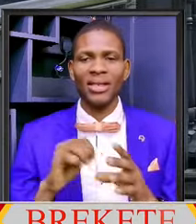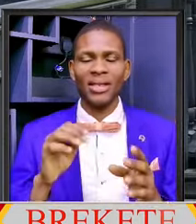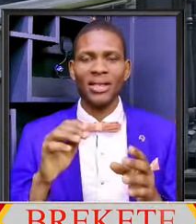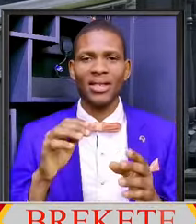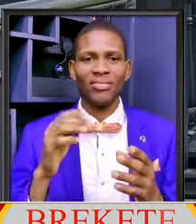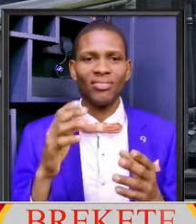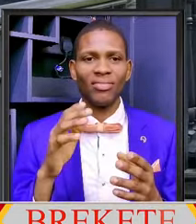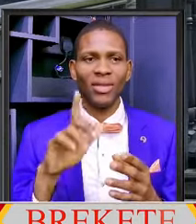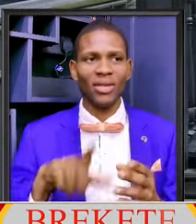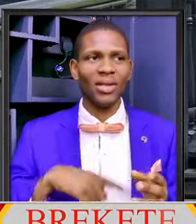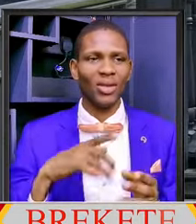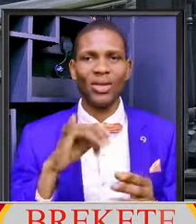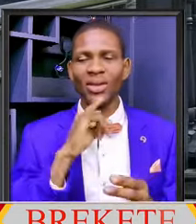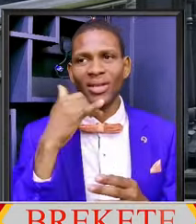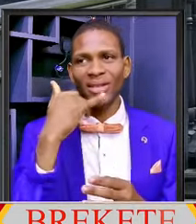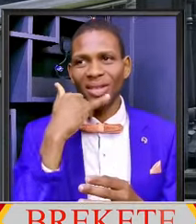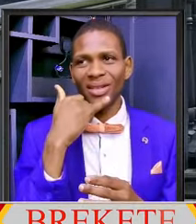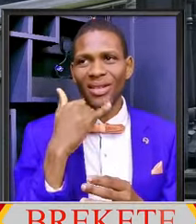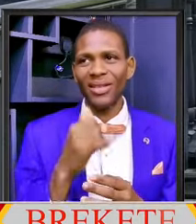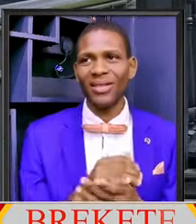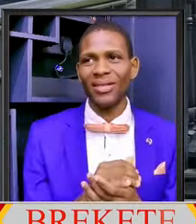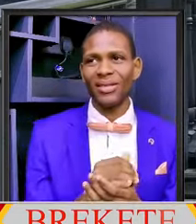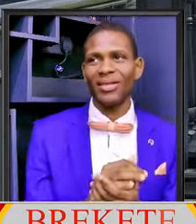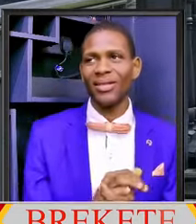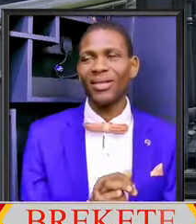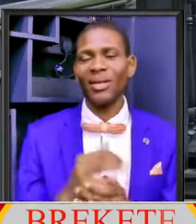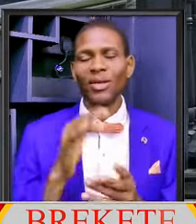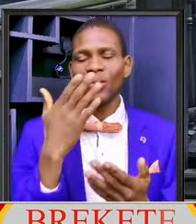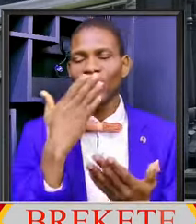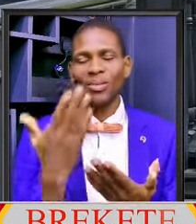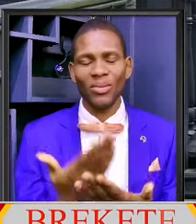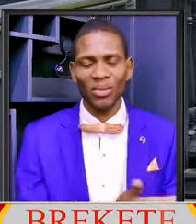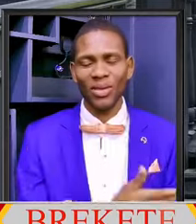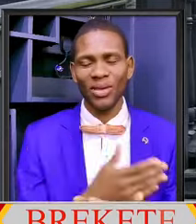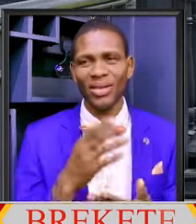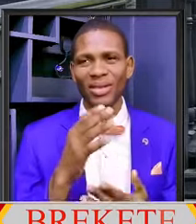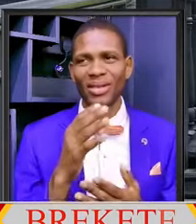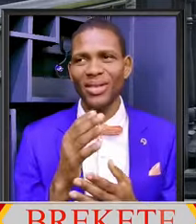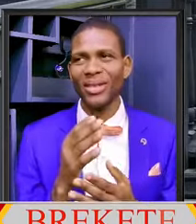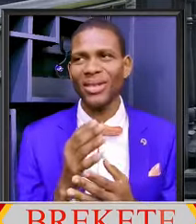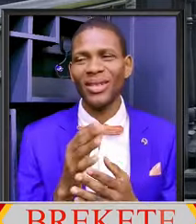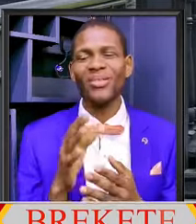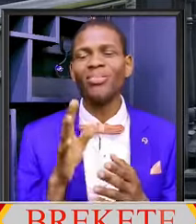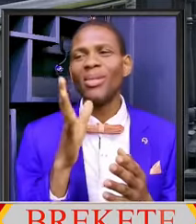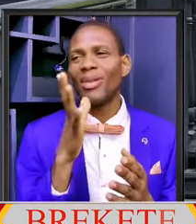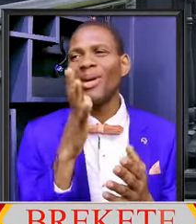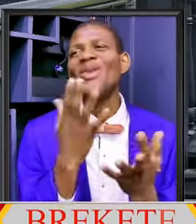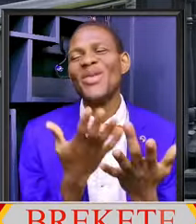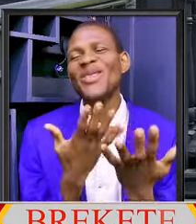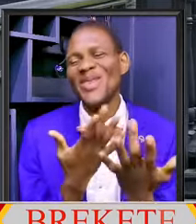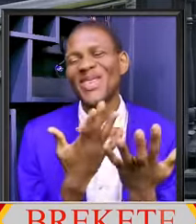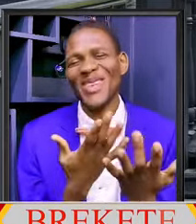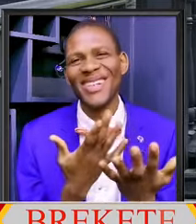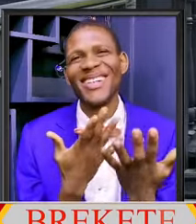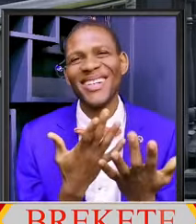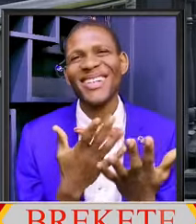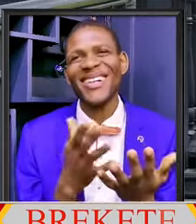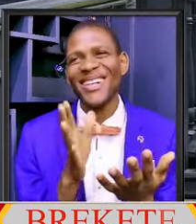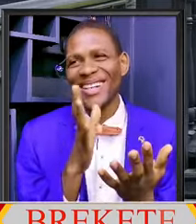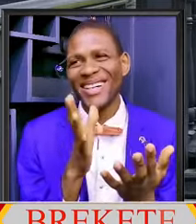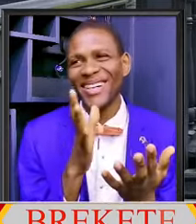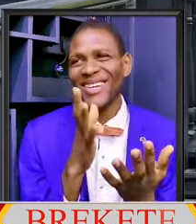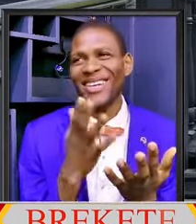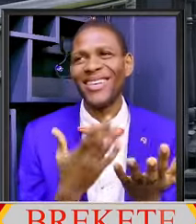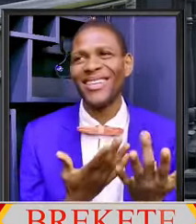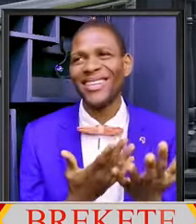good morning, you? Your Excellency. Morning, yes, sir. Thank you, sir. Yeah. Hold on, Mama. Hold on. Mama, hold